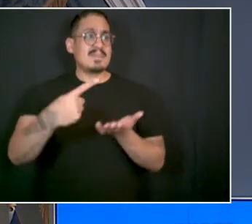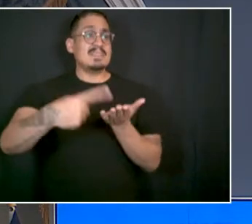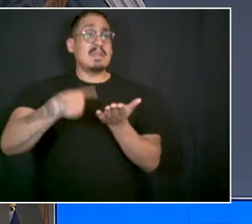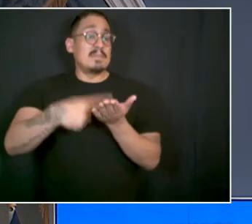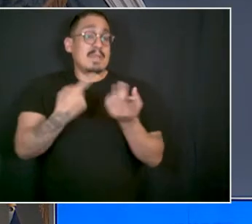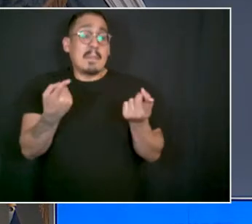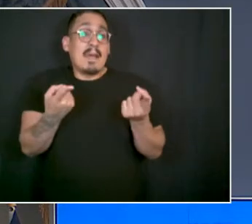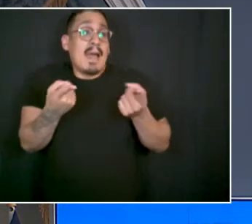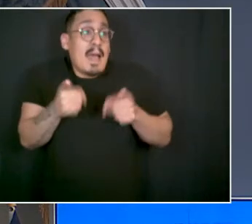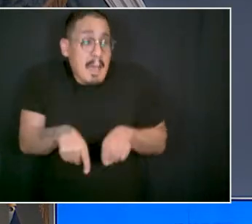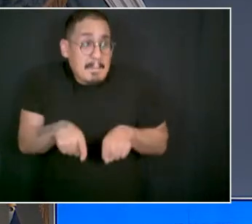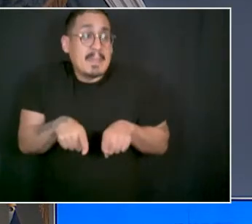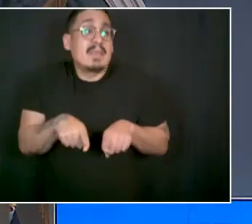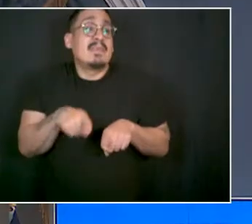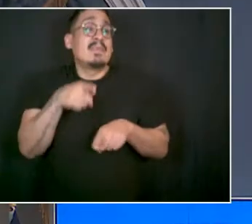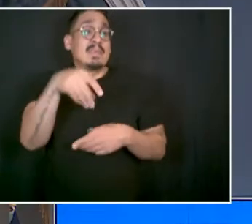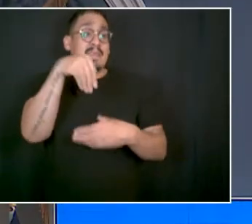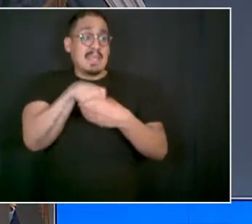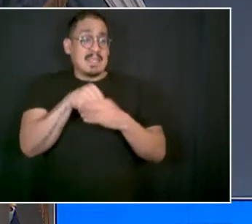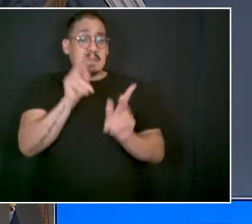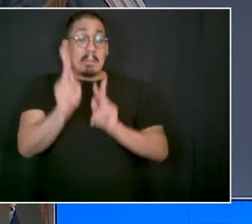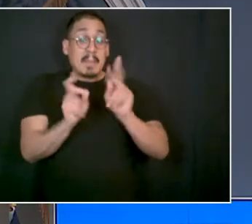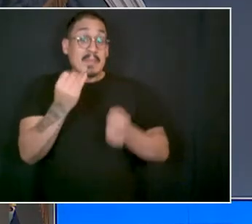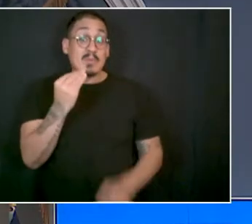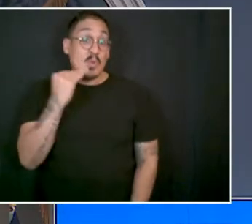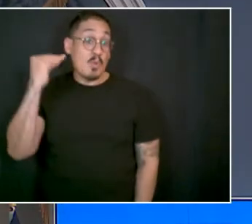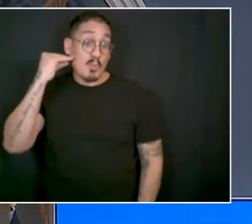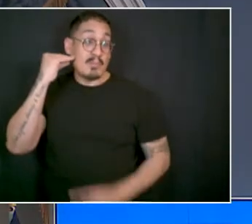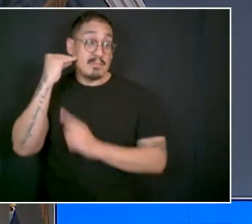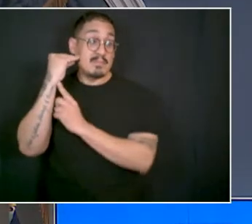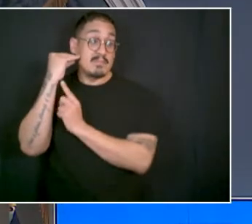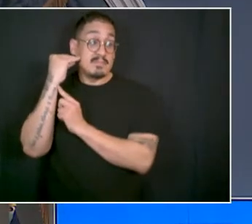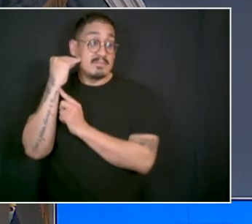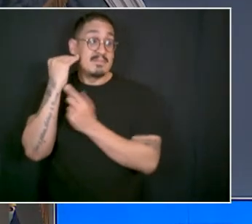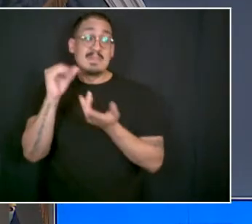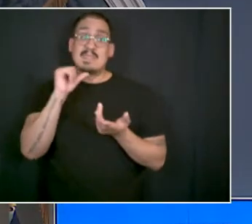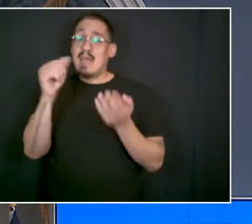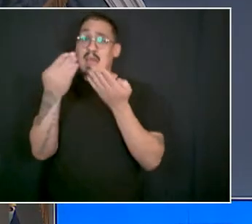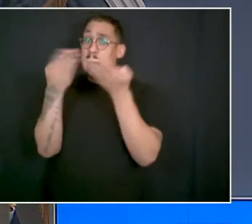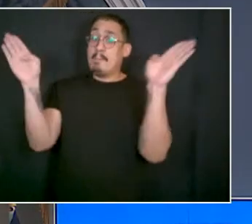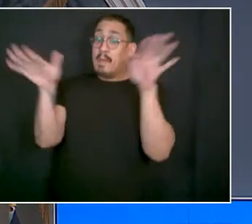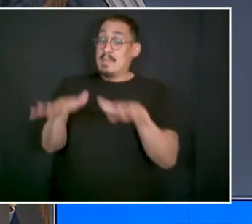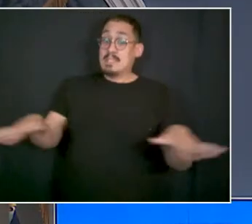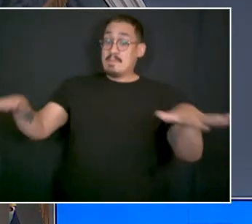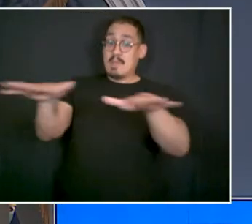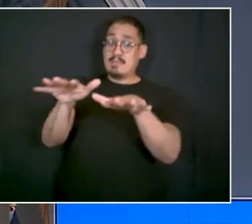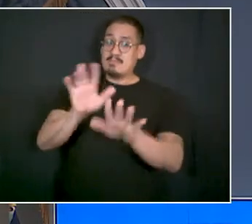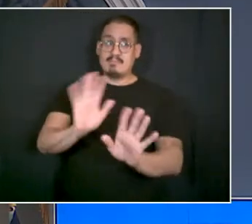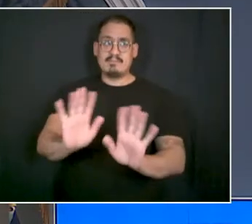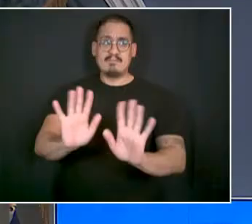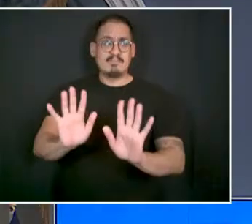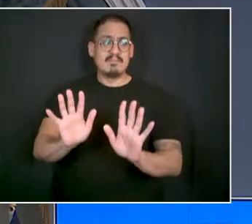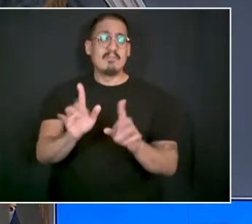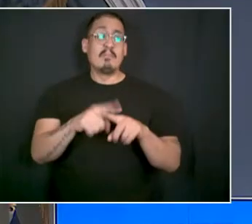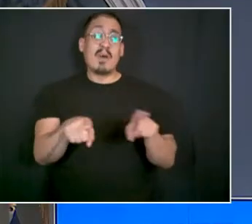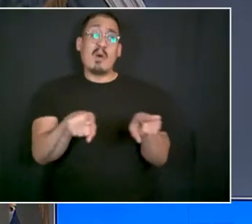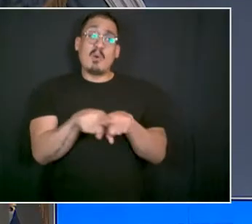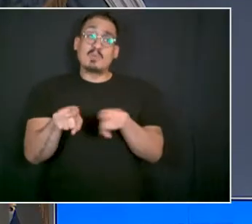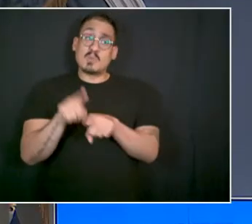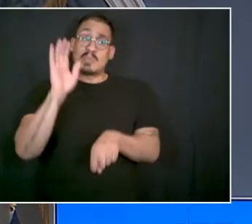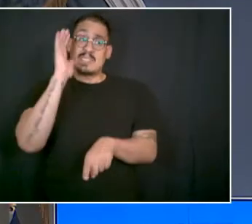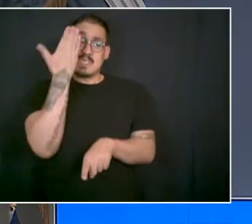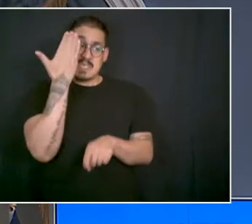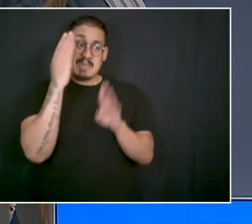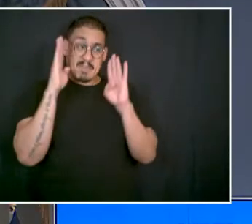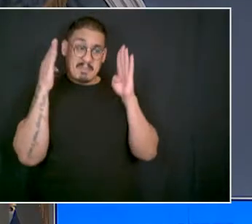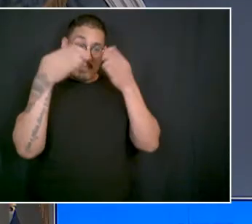it was disproportionately targeting Black New Yorkers, and there was another point to it too. Those are the two main ones